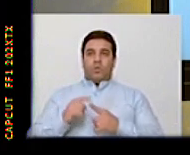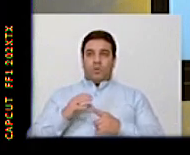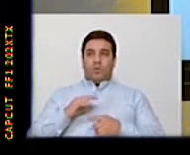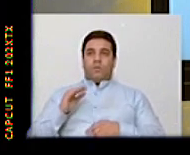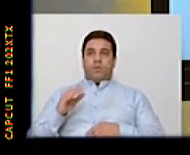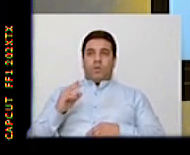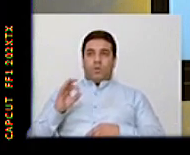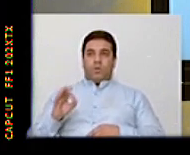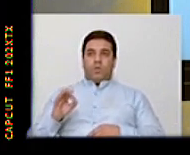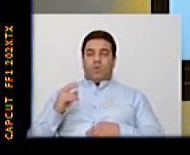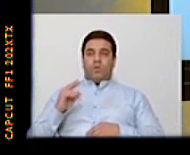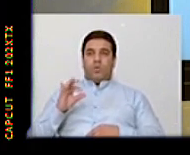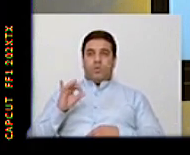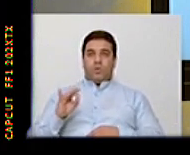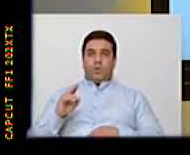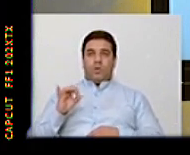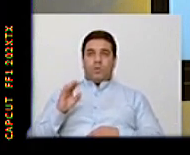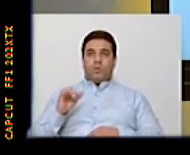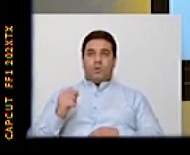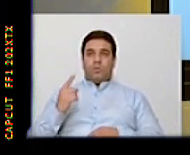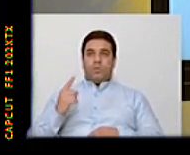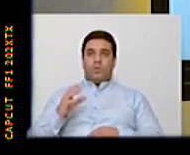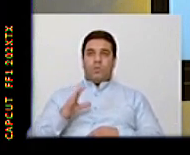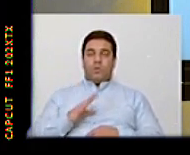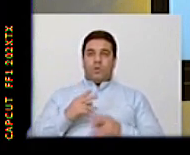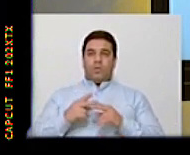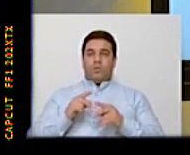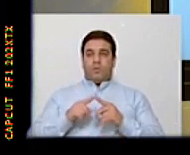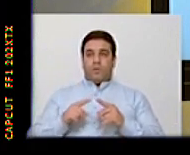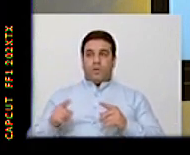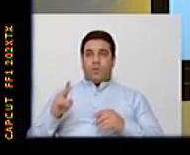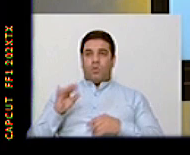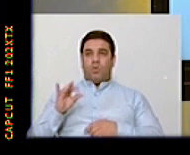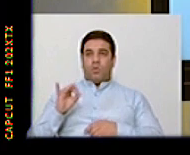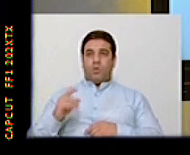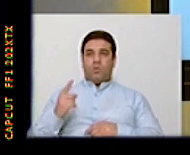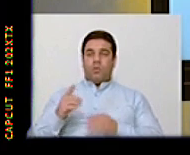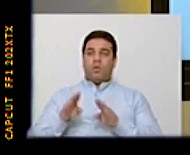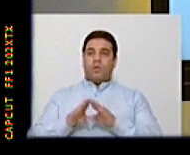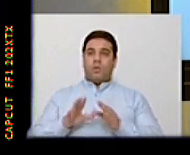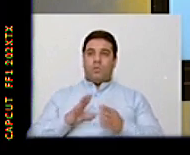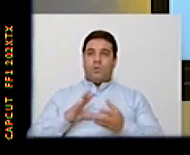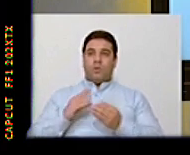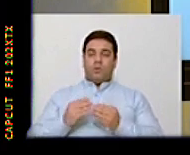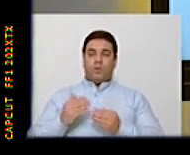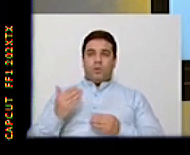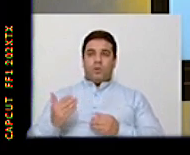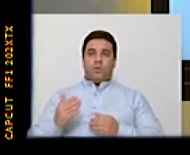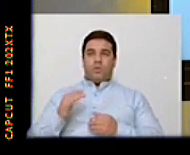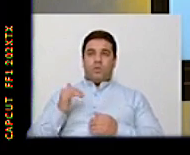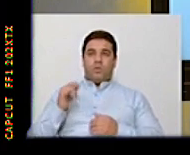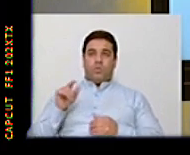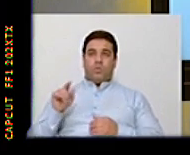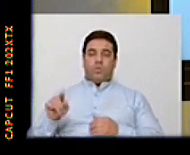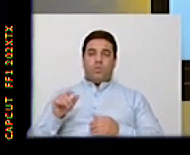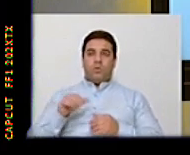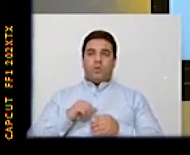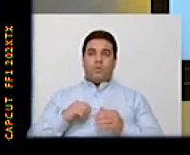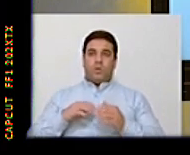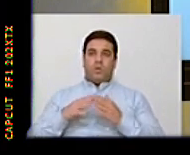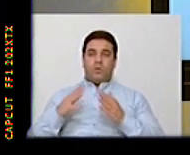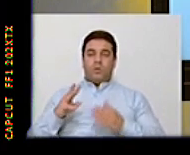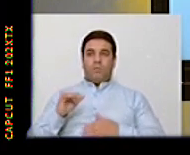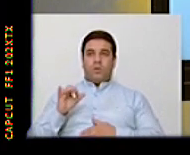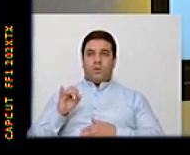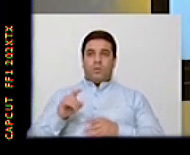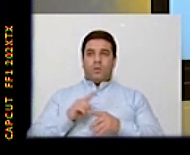0 kosinusni qiymati 1 bo'lgan vaqtida, ya'ni kosinus 1 ga teng bo'lgan vaqtida u eng katta